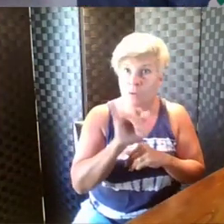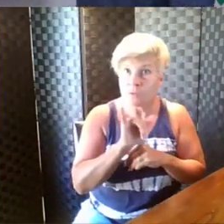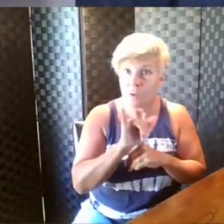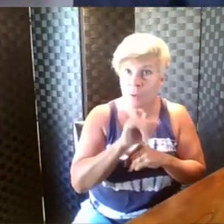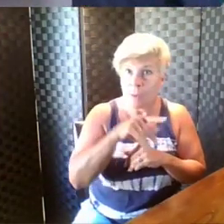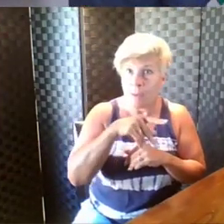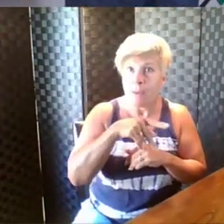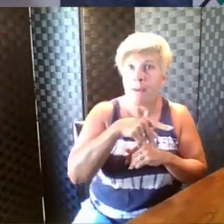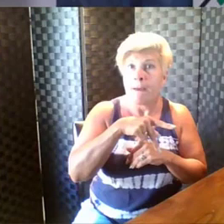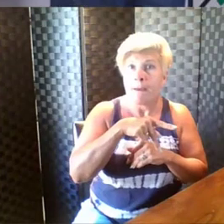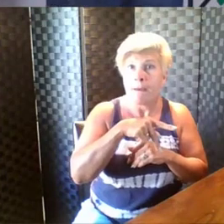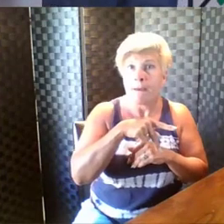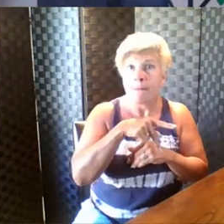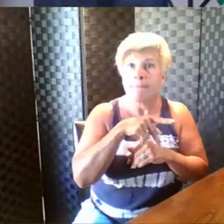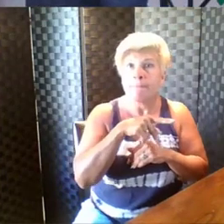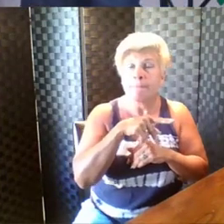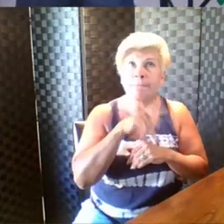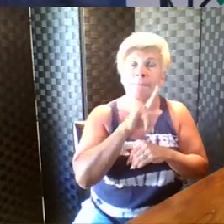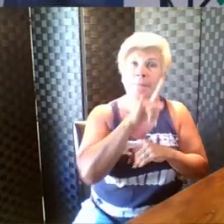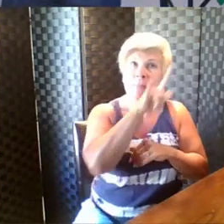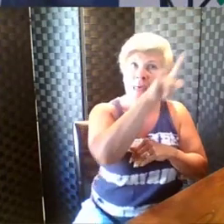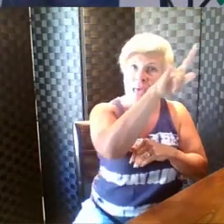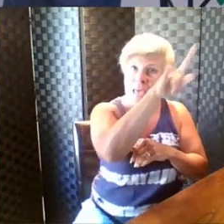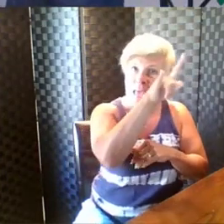Also, plane and plane.